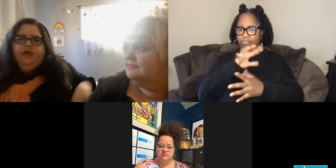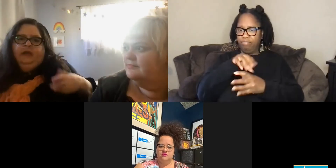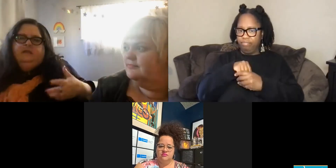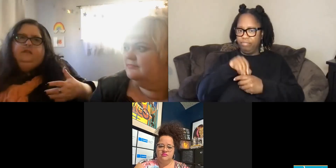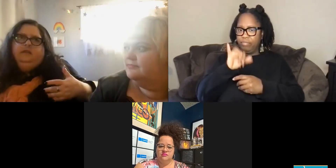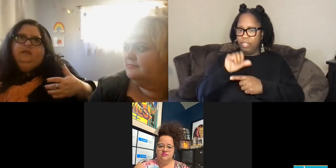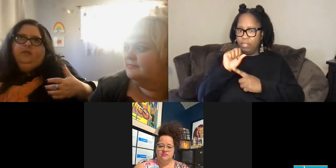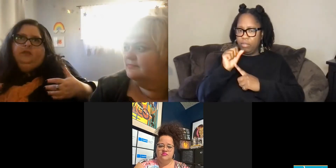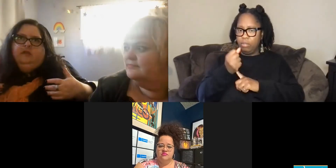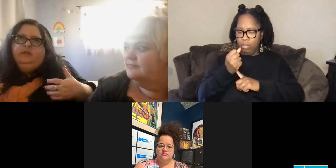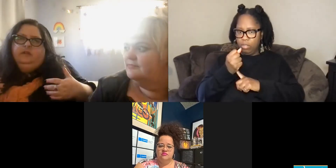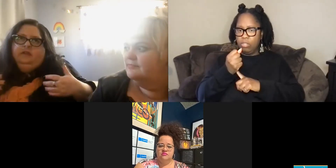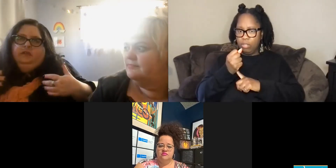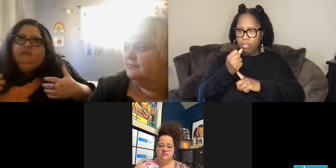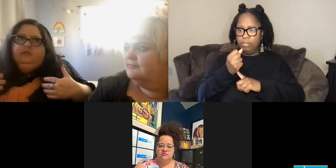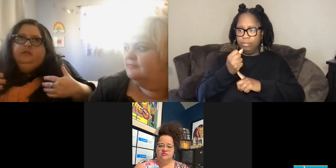That,